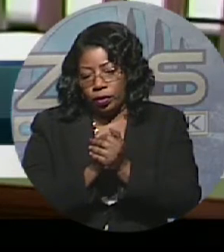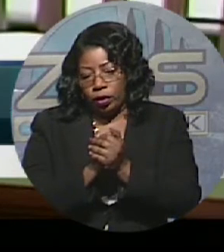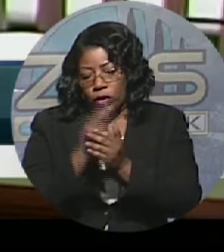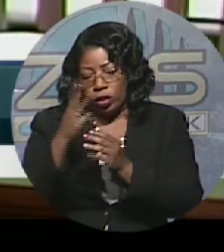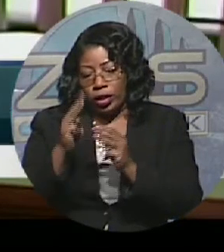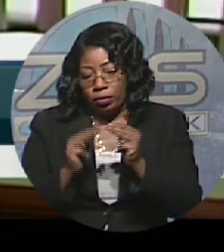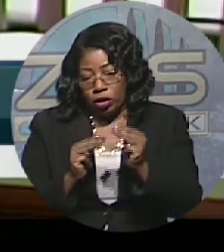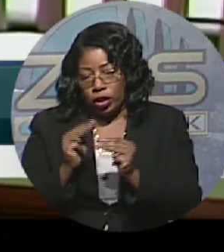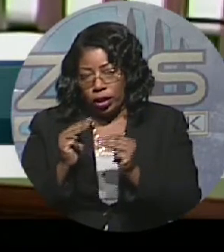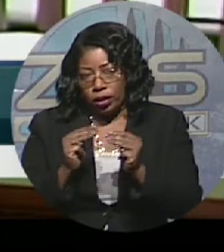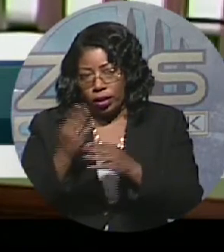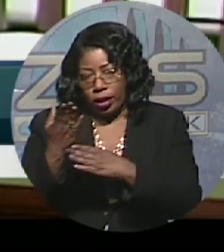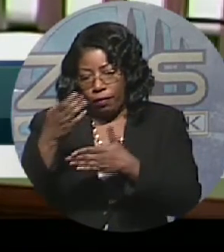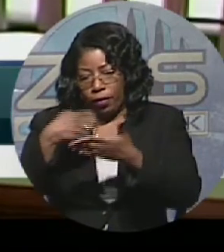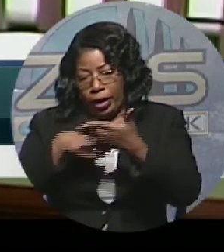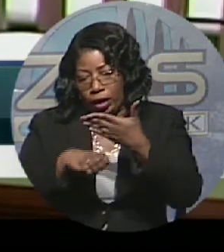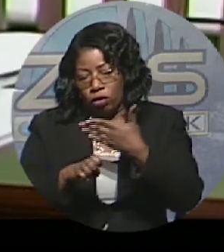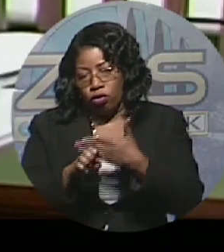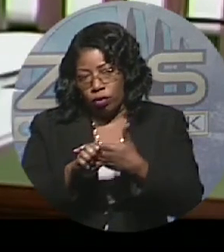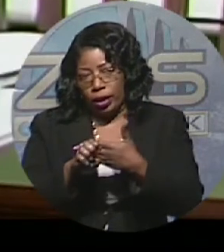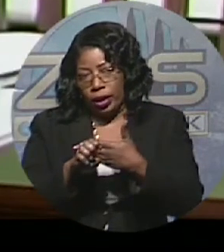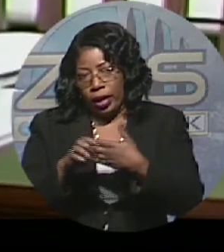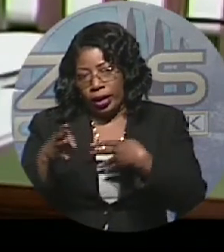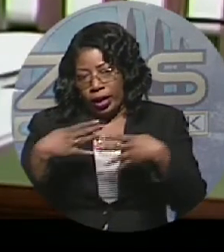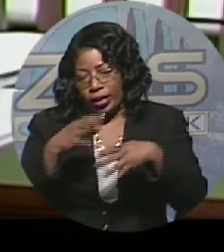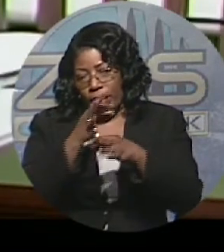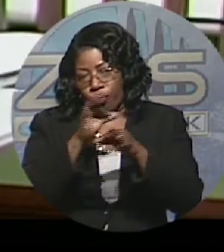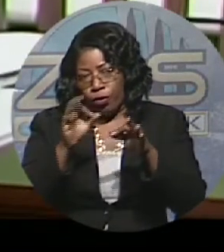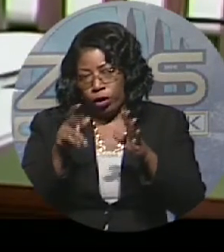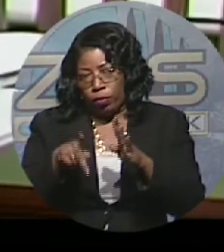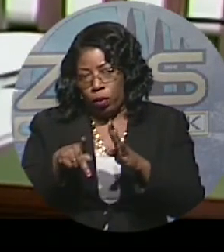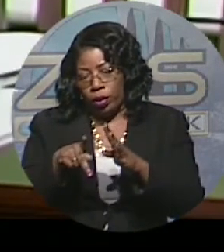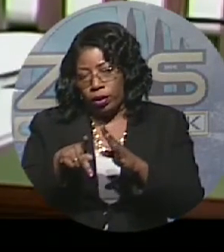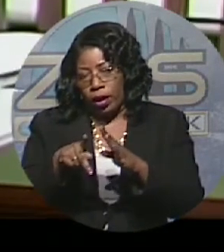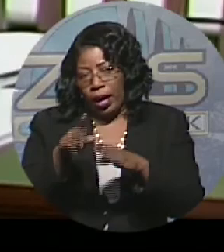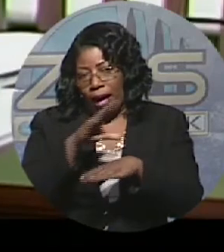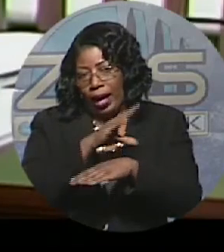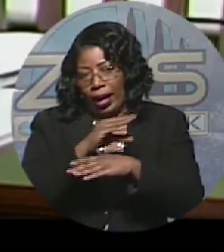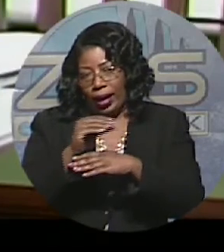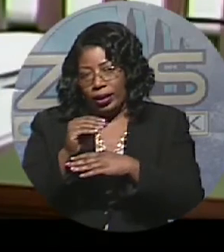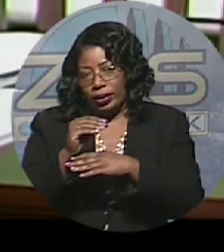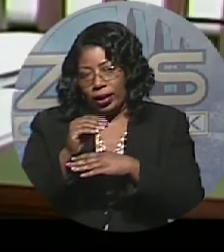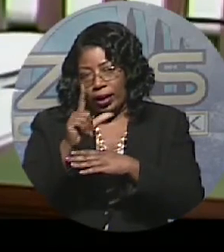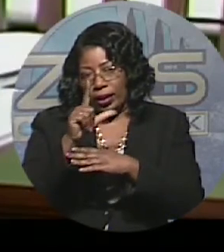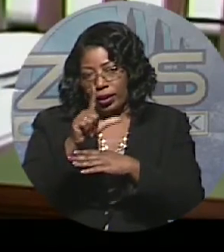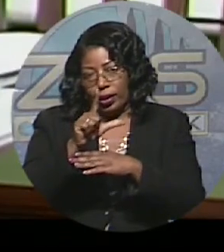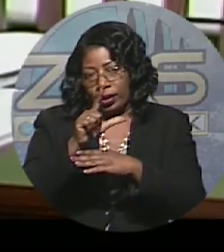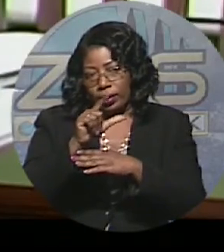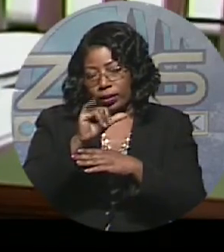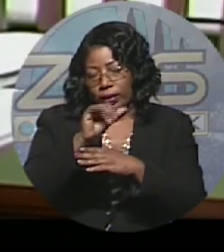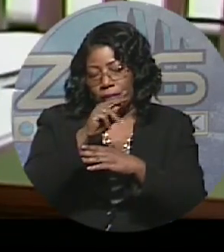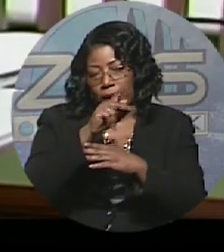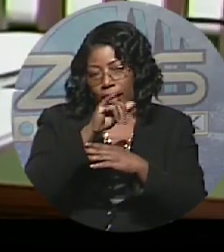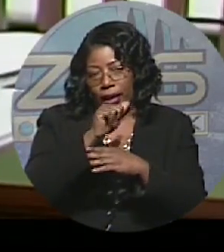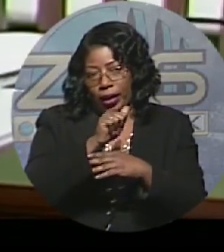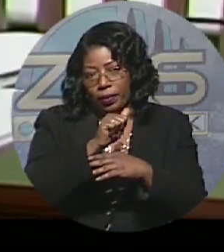machines at for entry gates at the Freeport Airport and at the Lyndon Pinling International